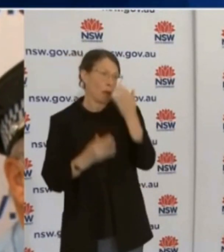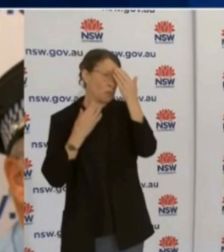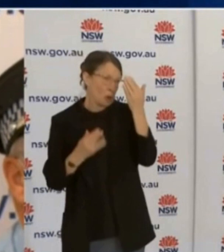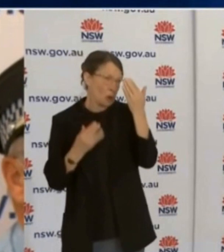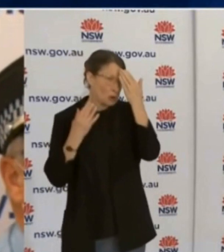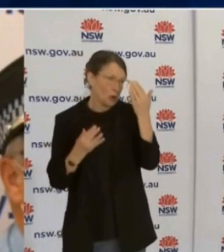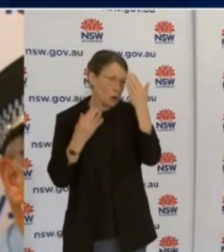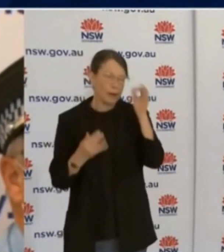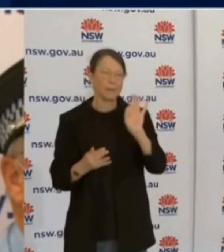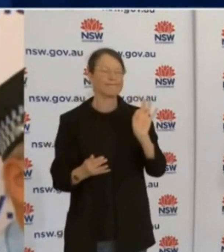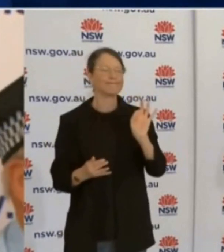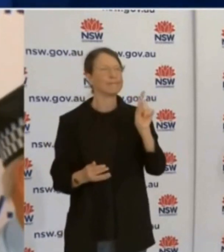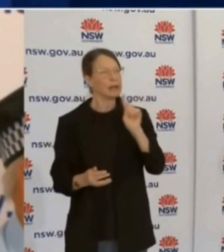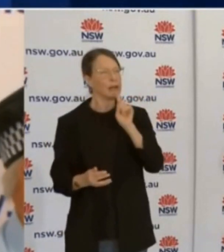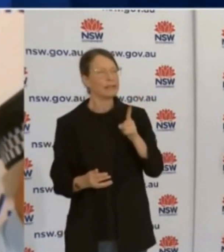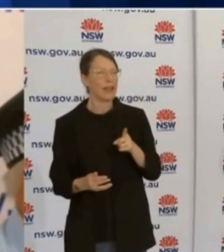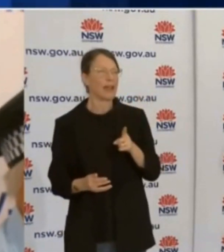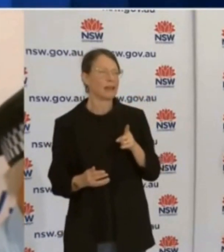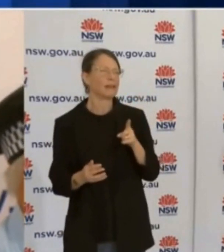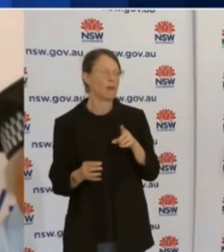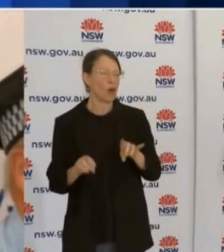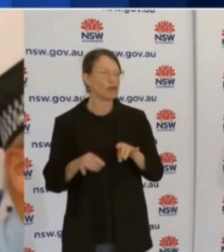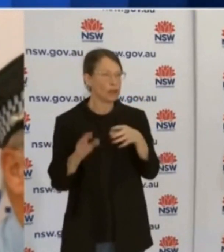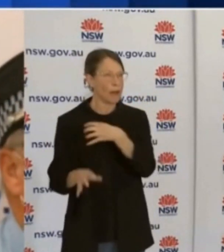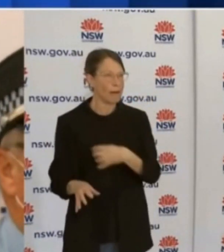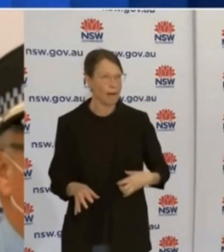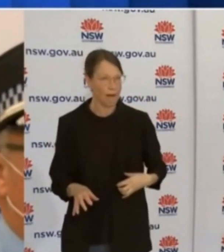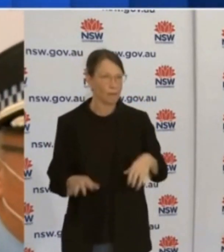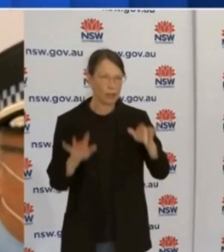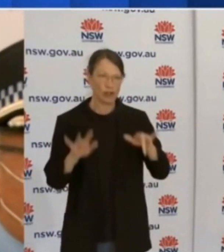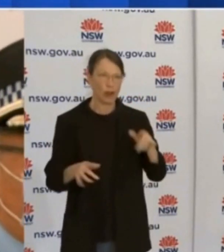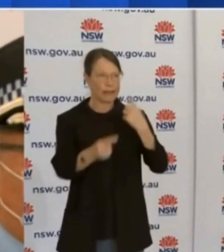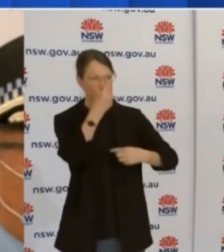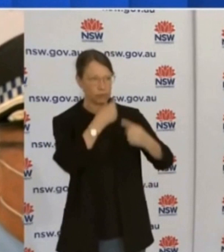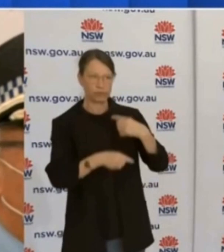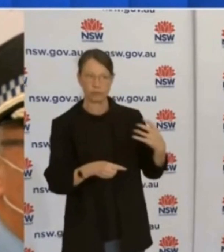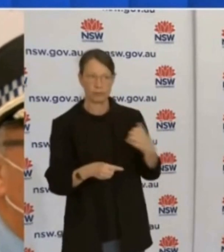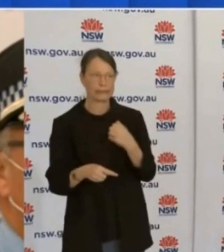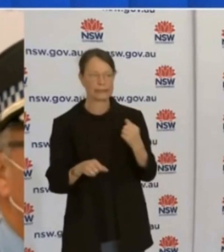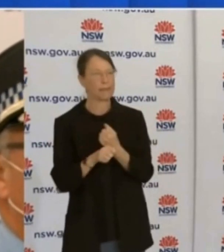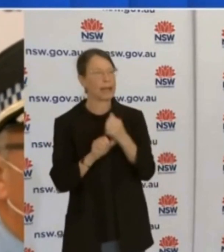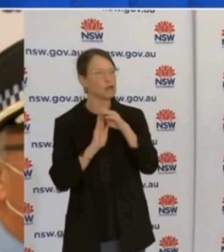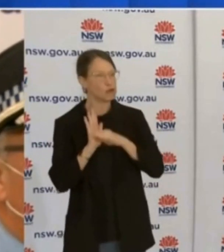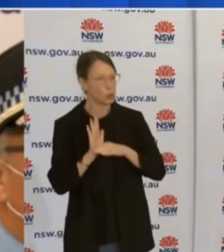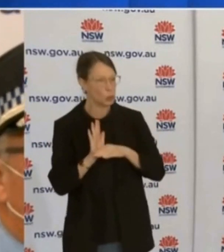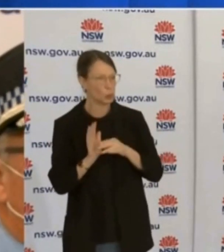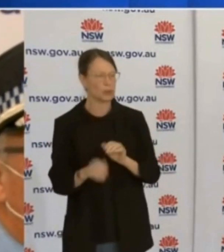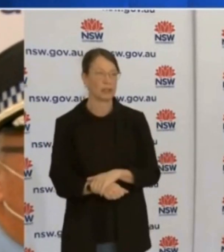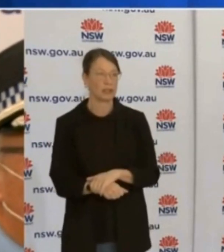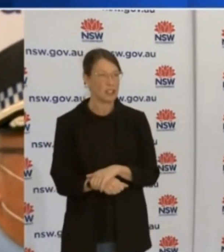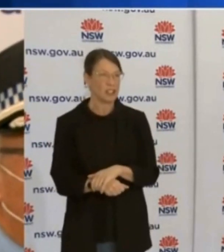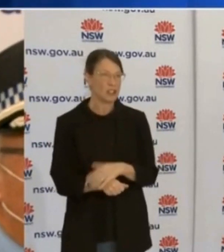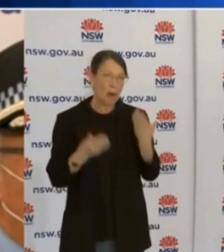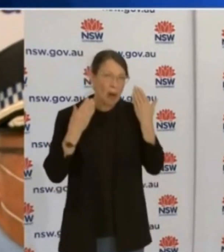With the federal government, that there would be a public health order that would mandate that? Yeah, but the issue there is that we need to work through what the federal government actually